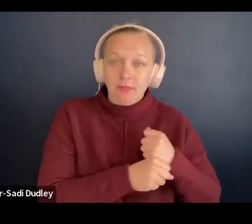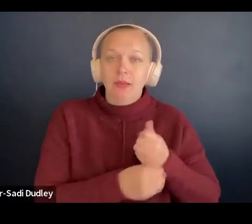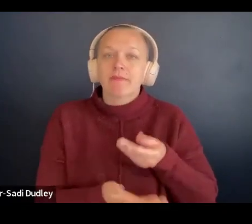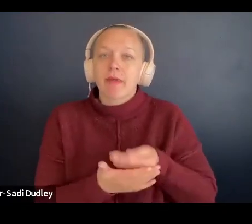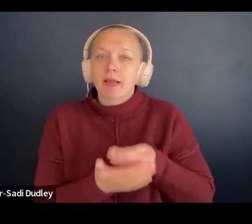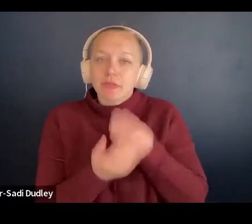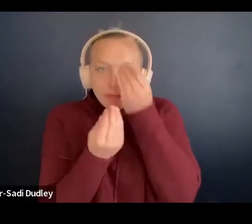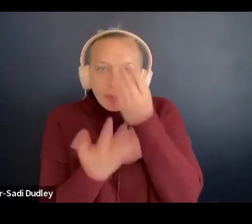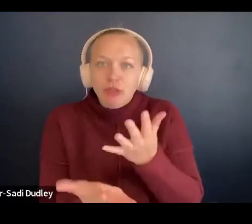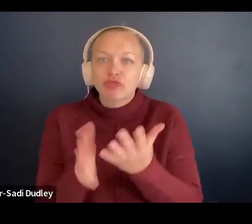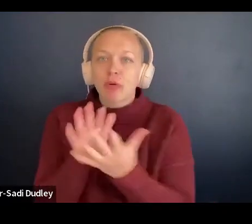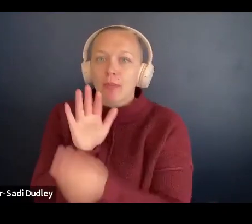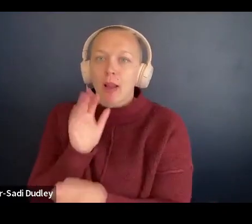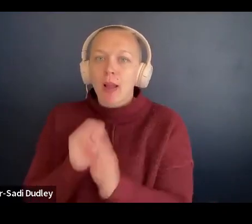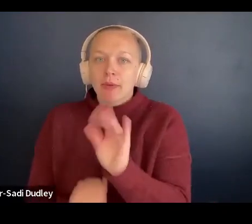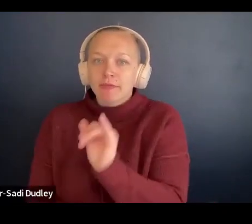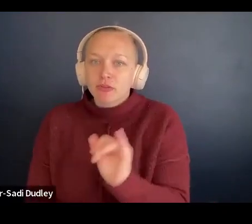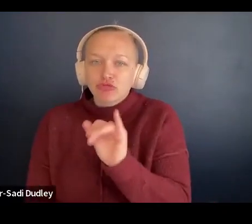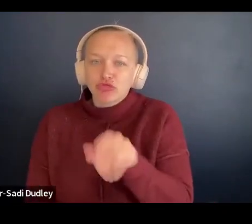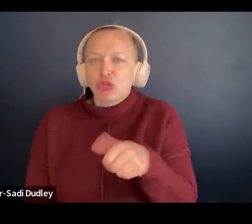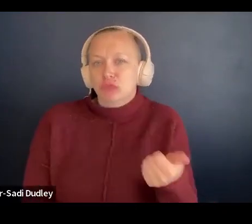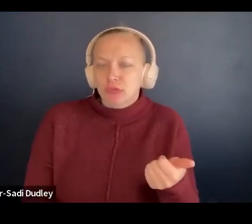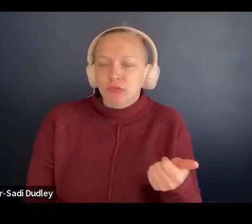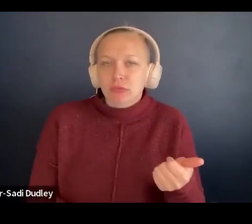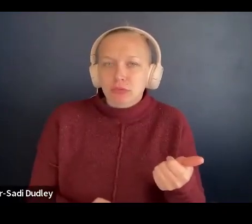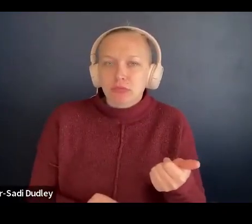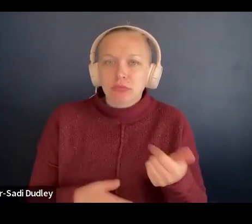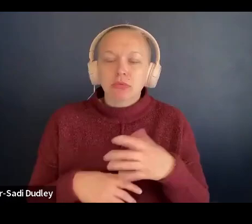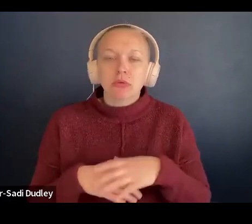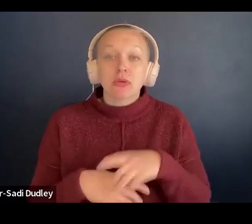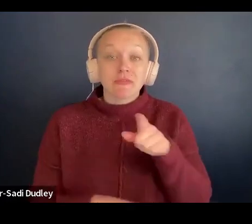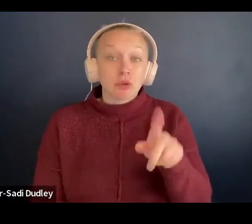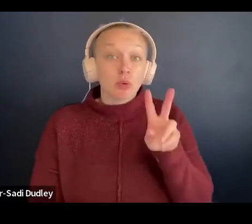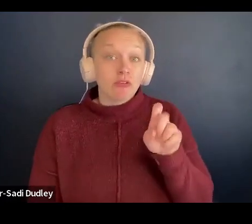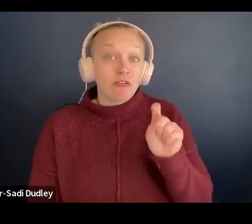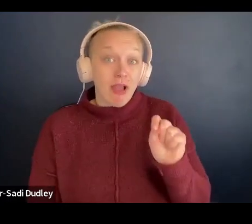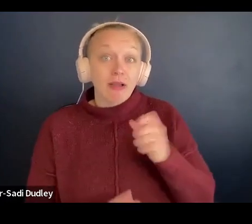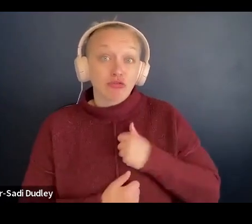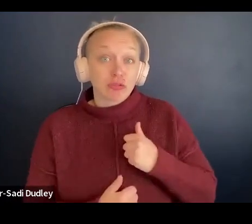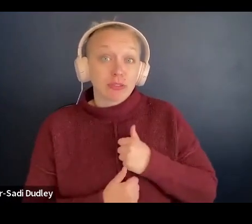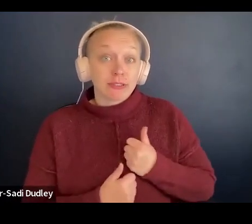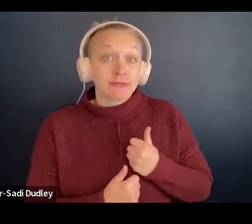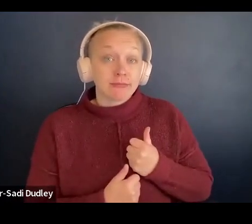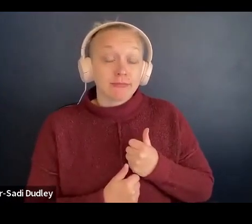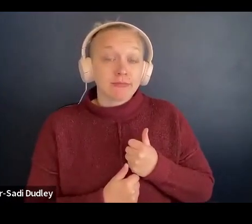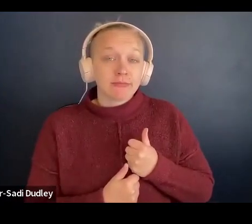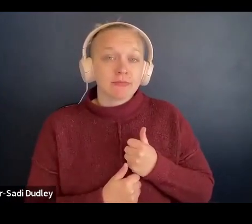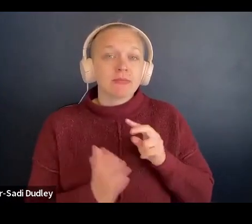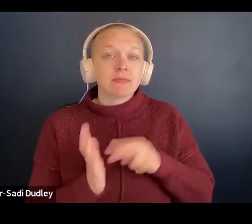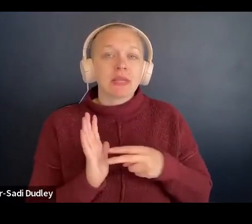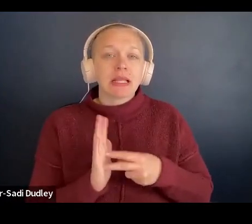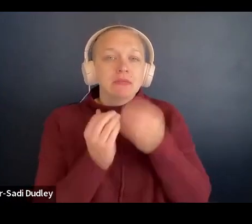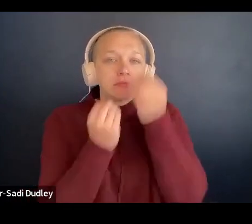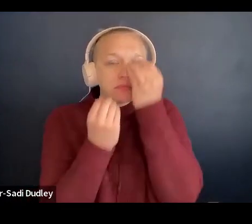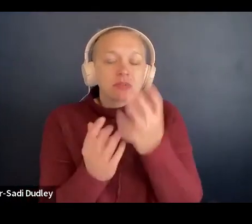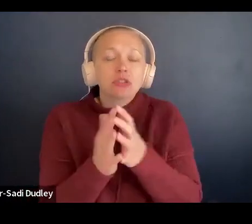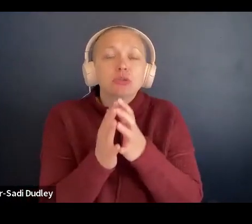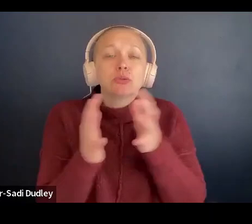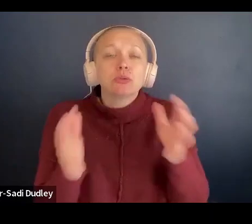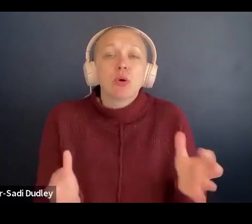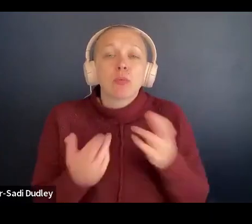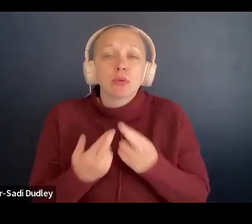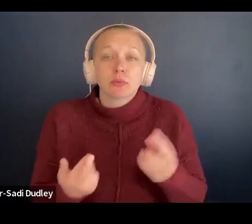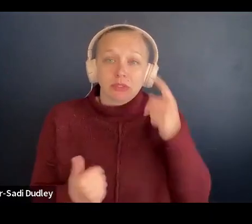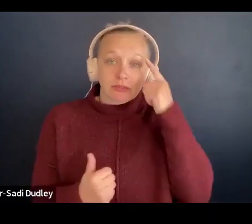other insurance. So if you are a veteran, please know that there are a lot of resources available for